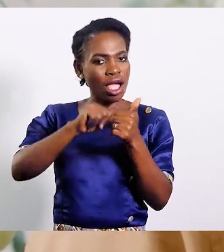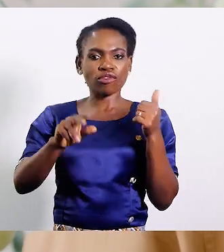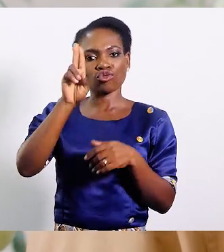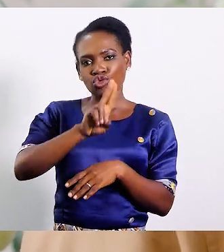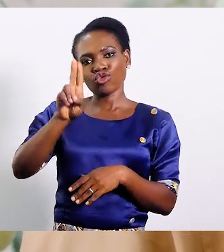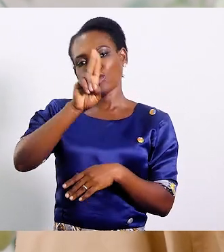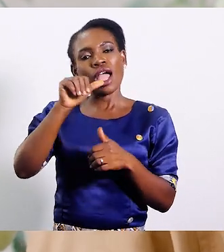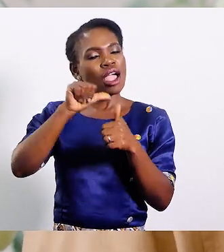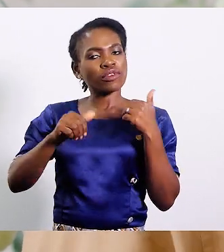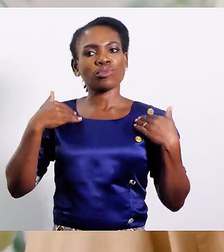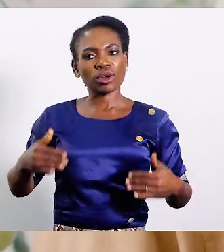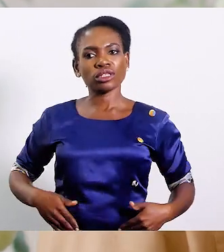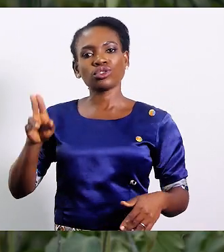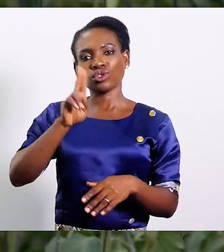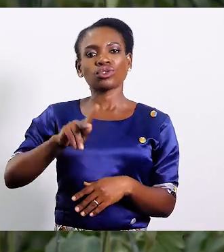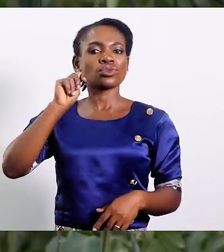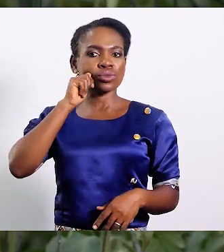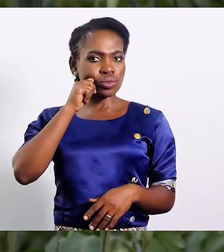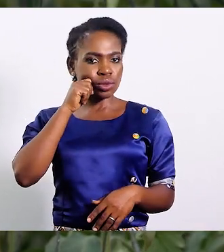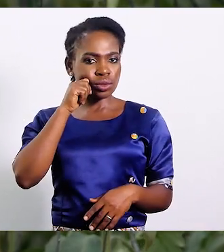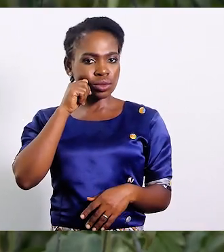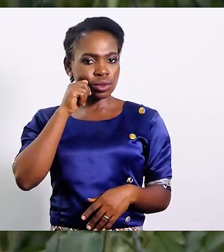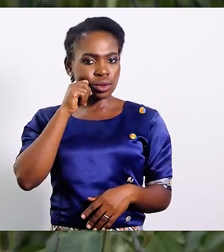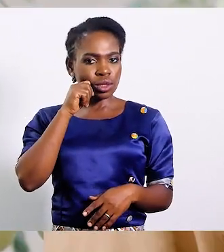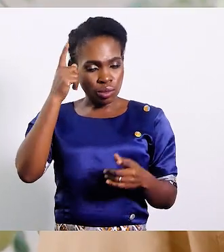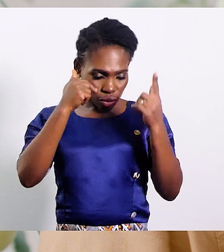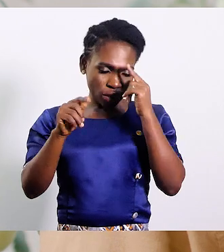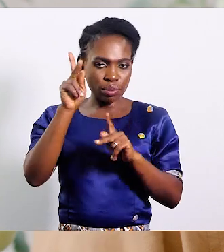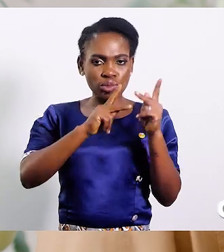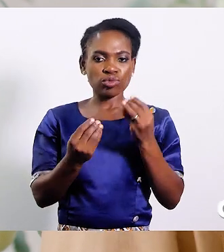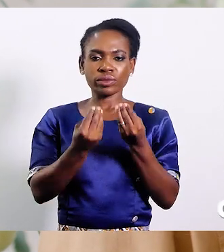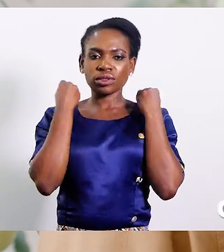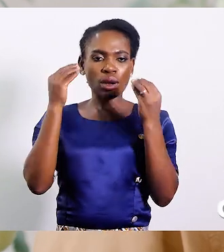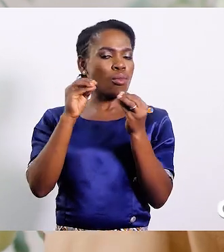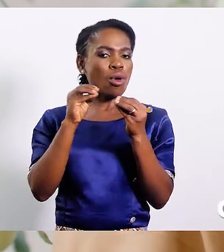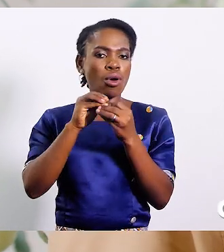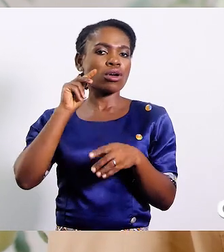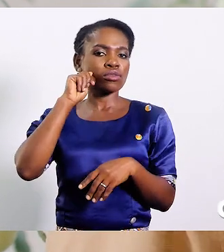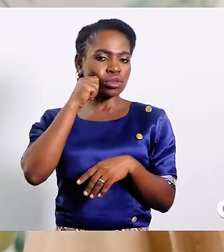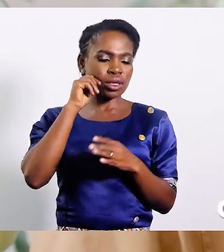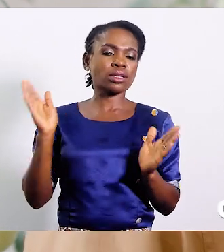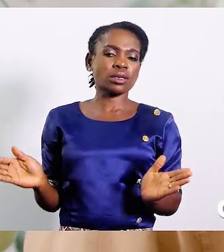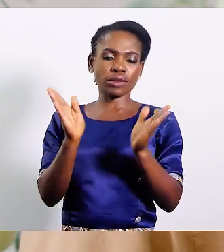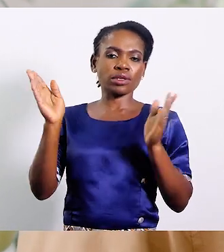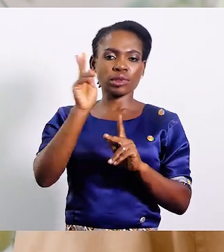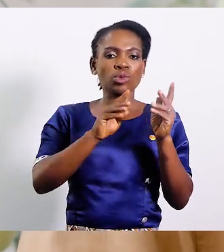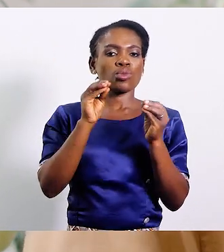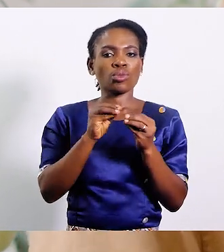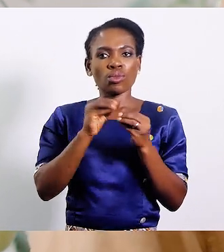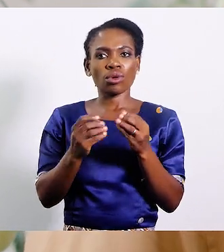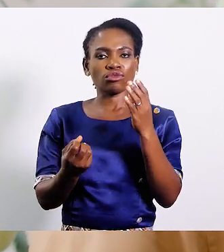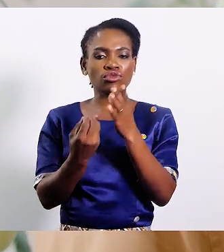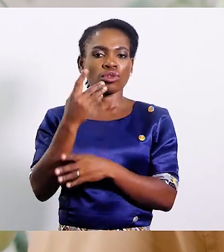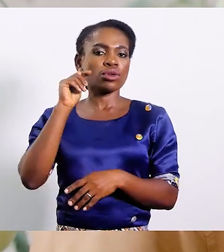because there is tomato in every Ghanaian diet. At a point, I think Ghana was the second largest consumer of either tomato or tomato paste. Okay. So